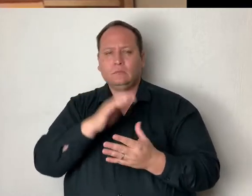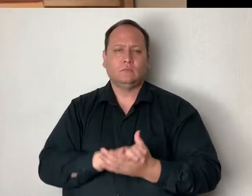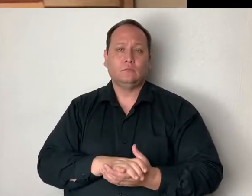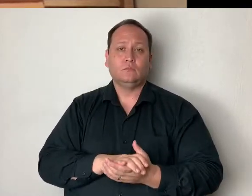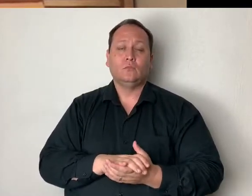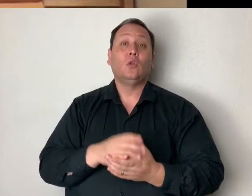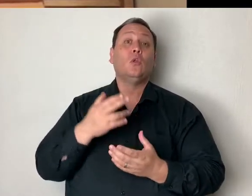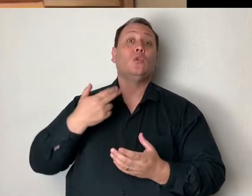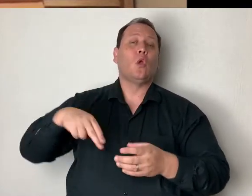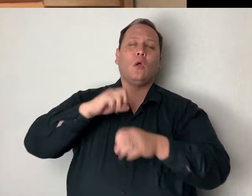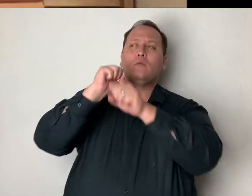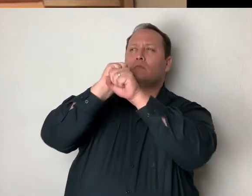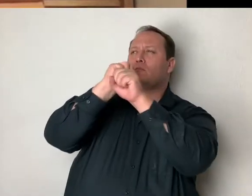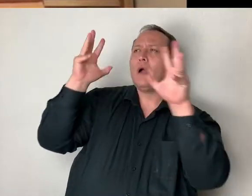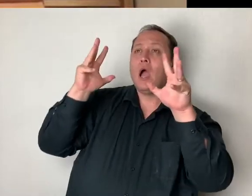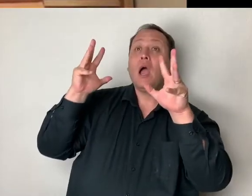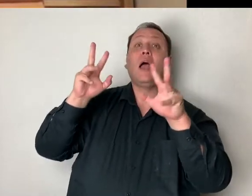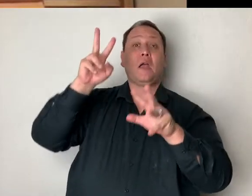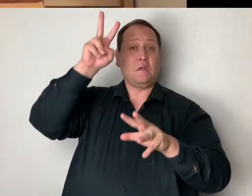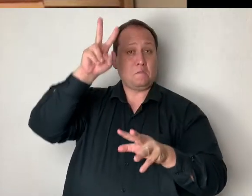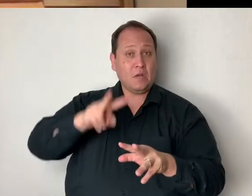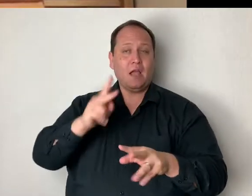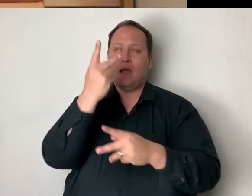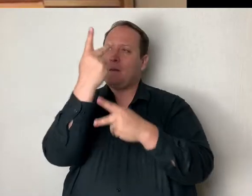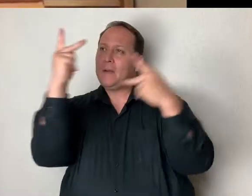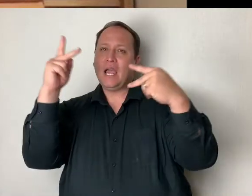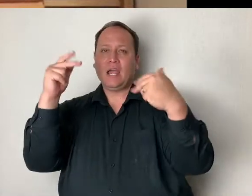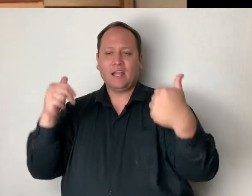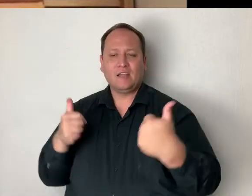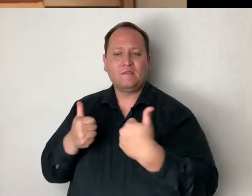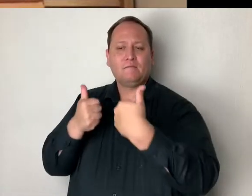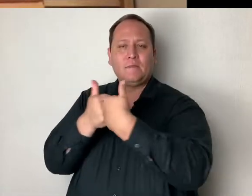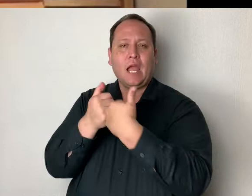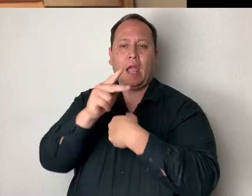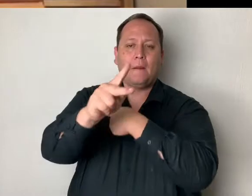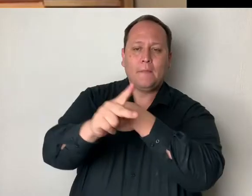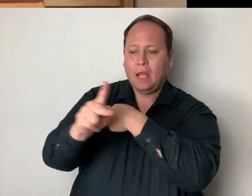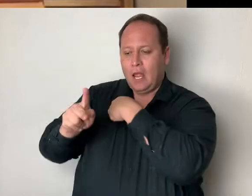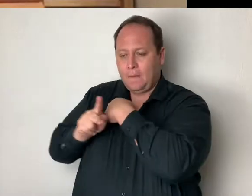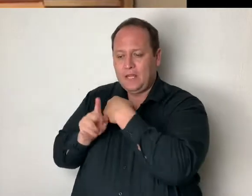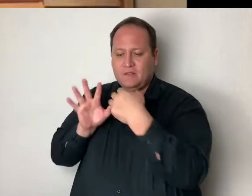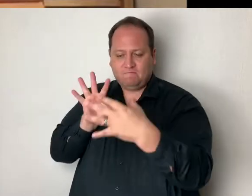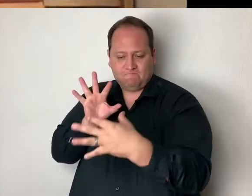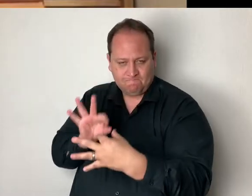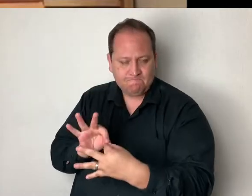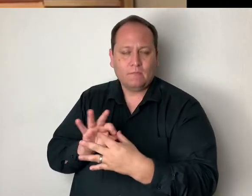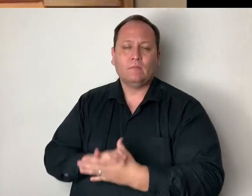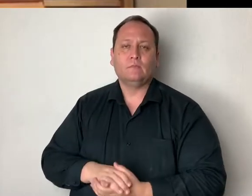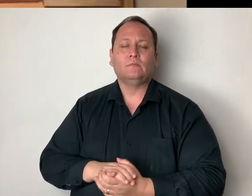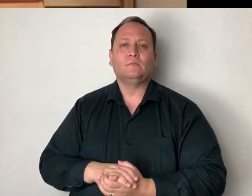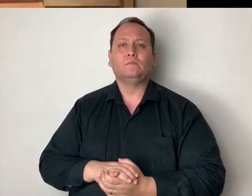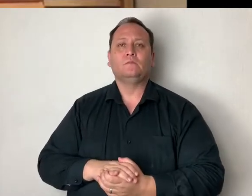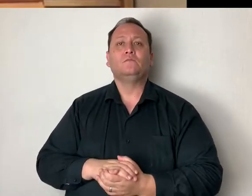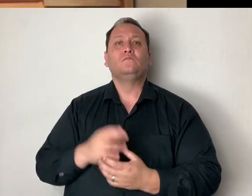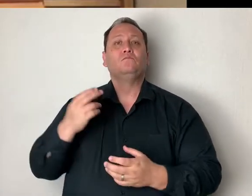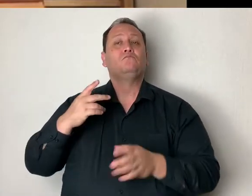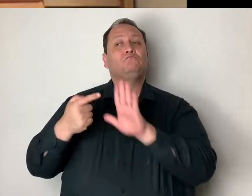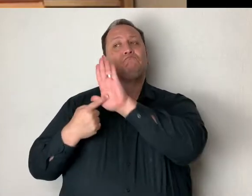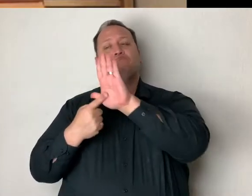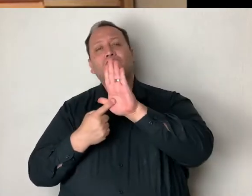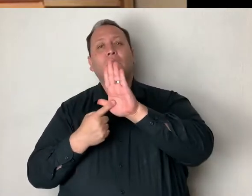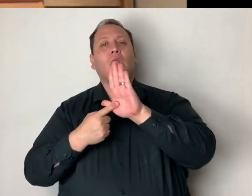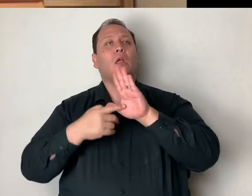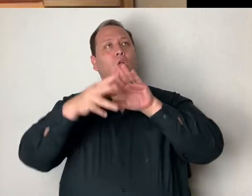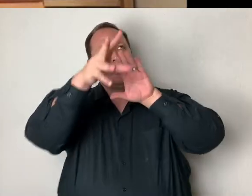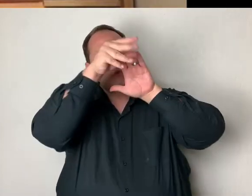truly binational park. This presentation from James Brown will be recorded and is available in English